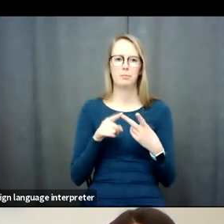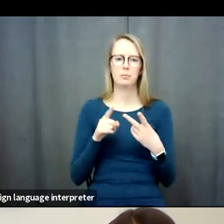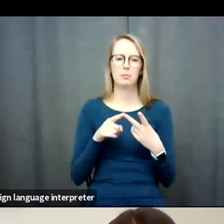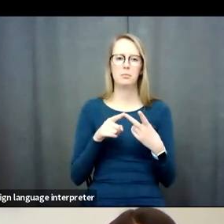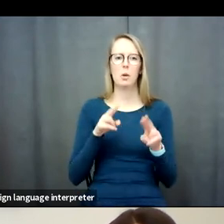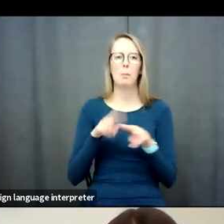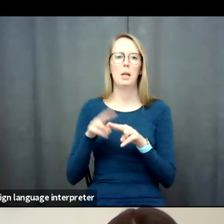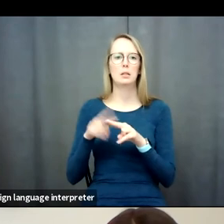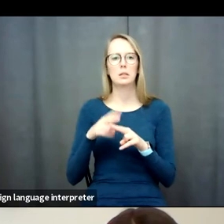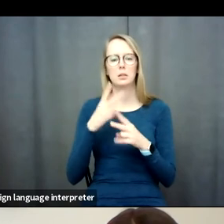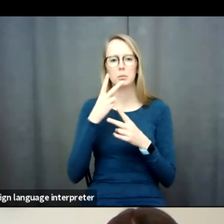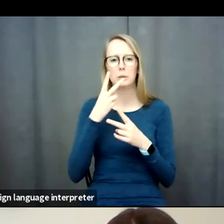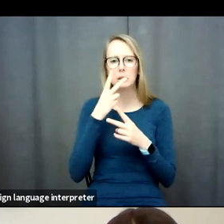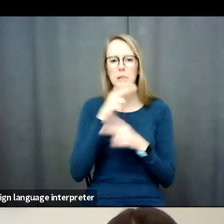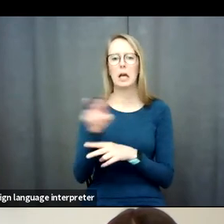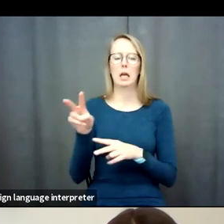Places with high visibility.